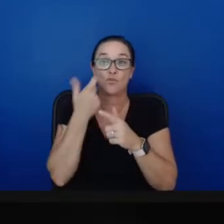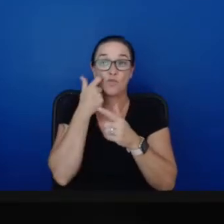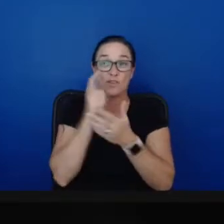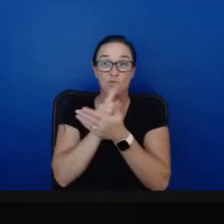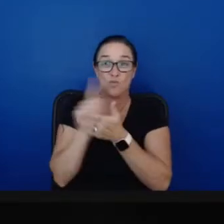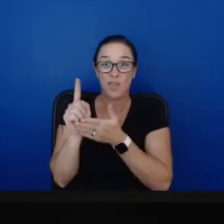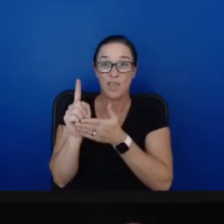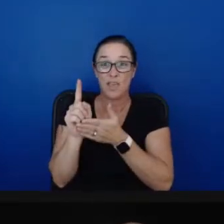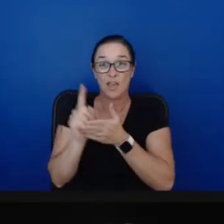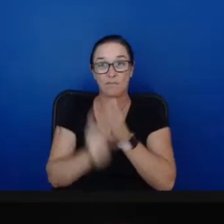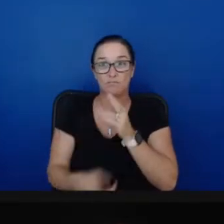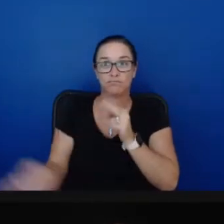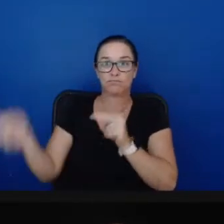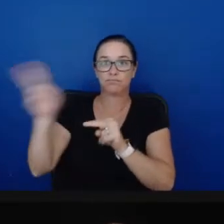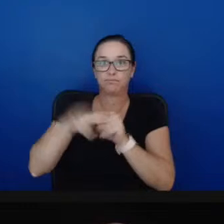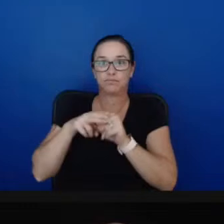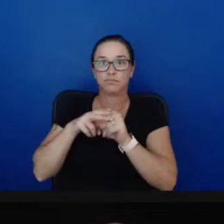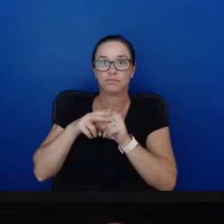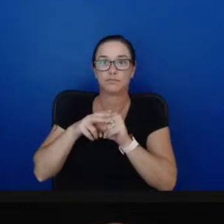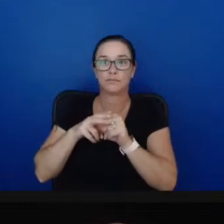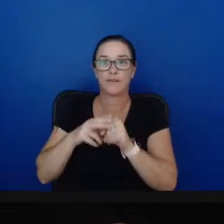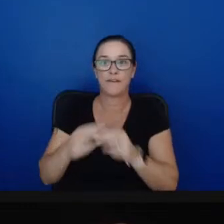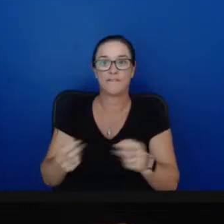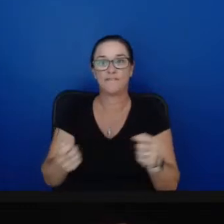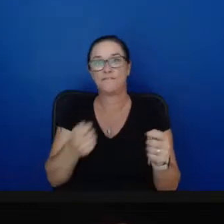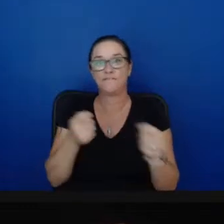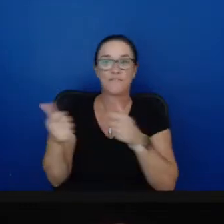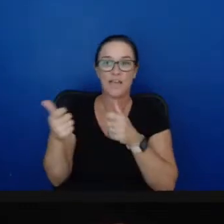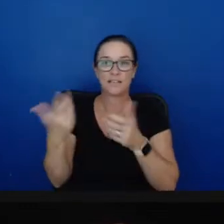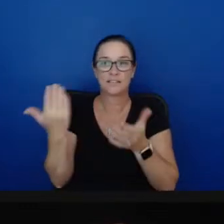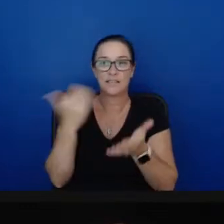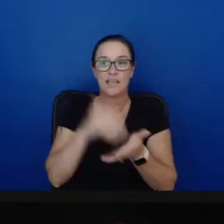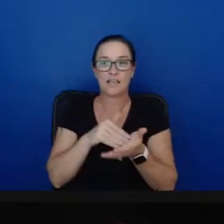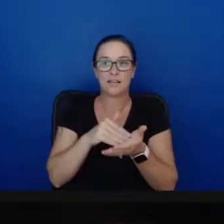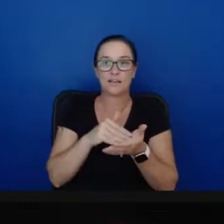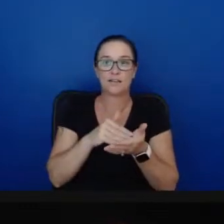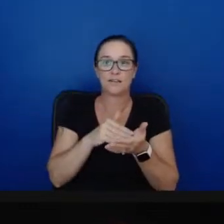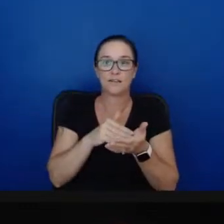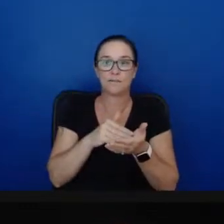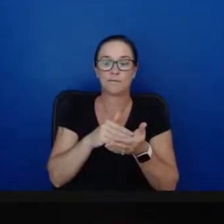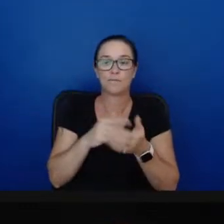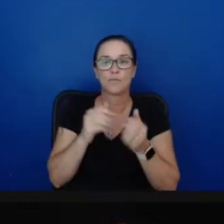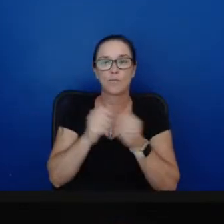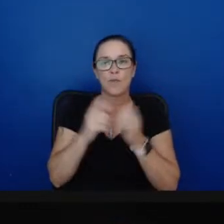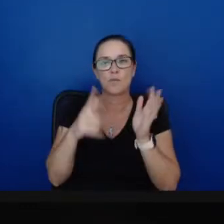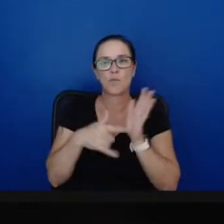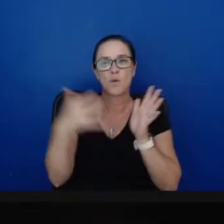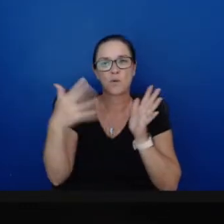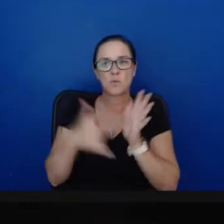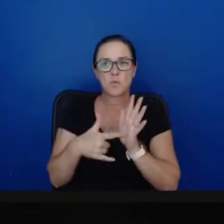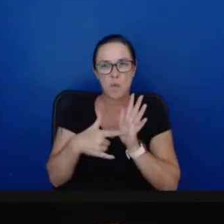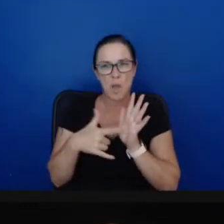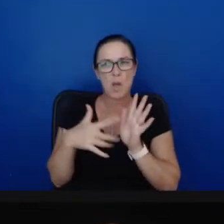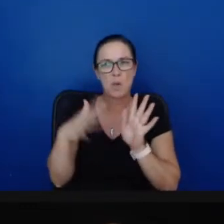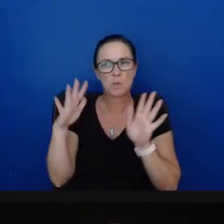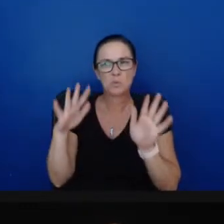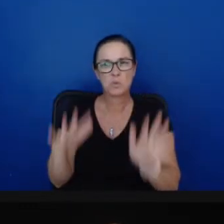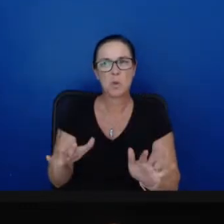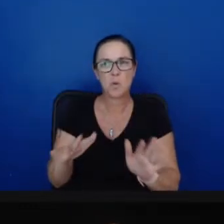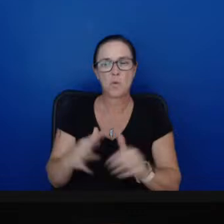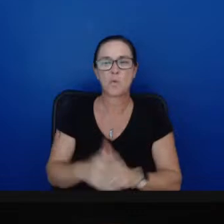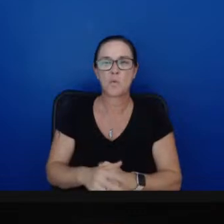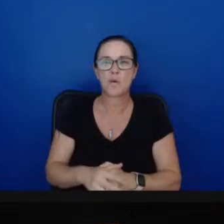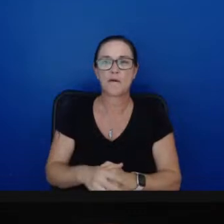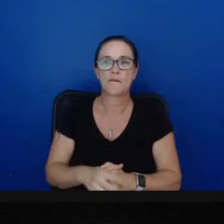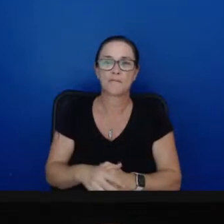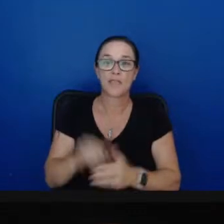up at very high rates of counts once again, with occasional little slowdowns as well, our most recent one here at the top. And that's